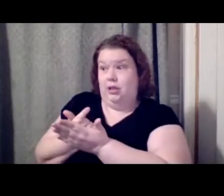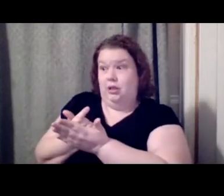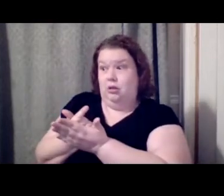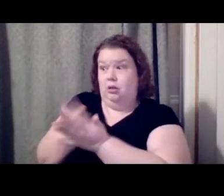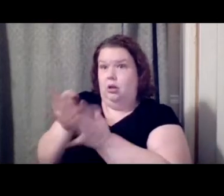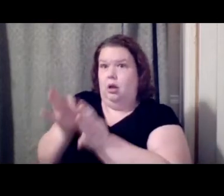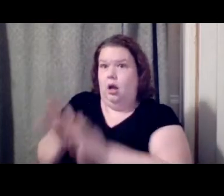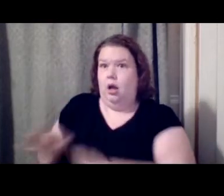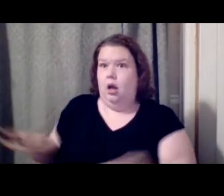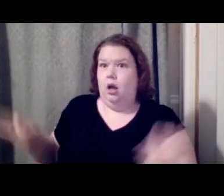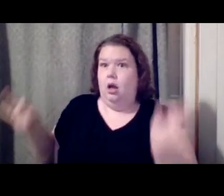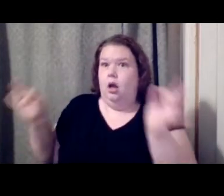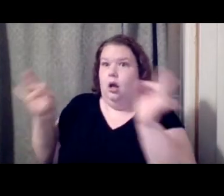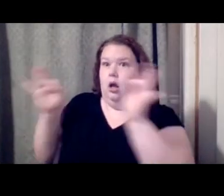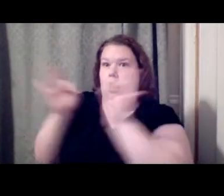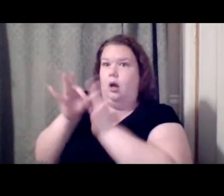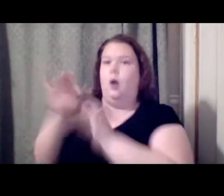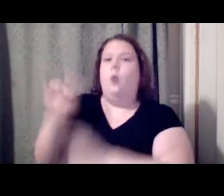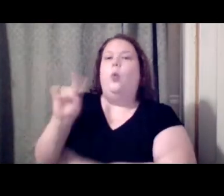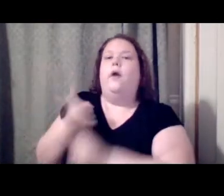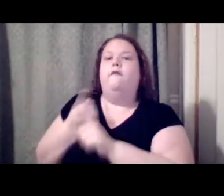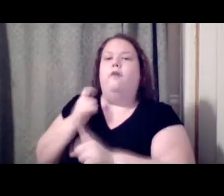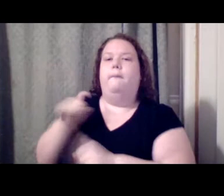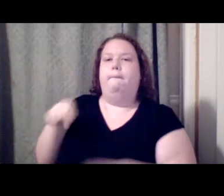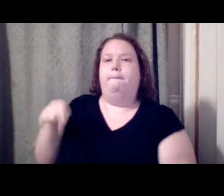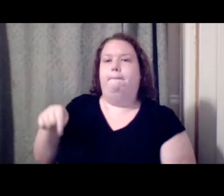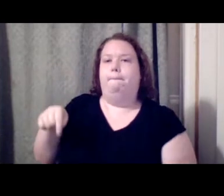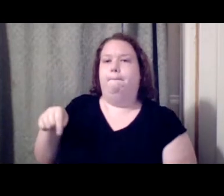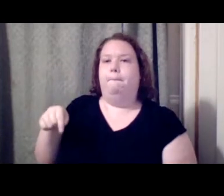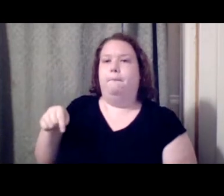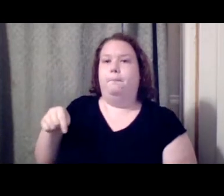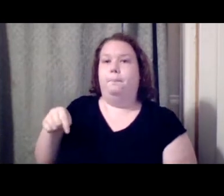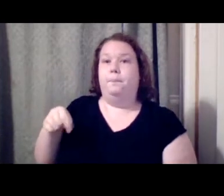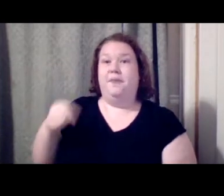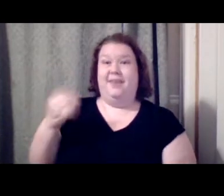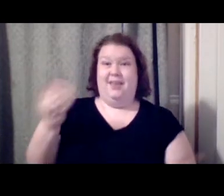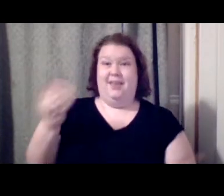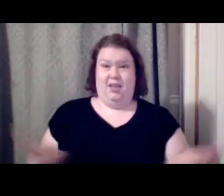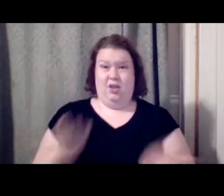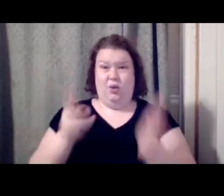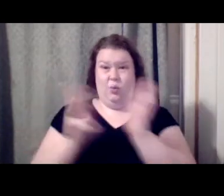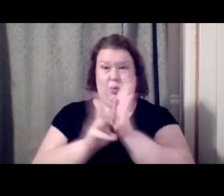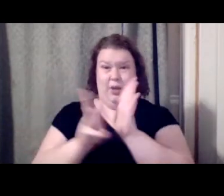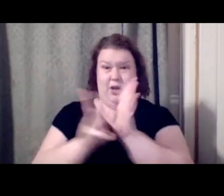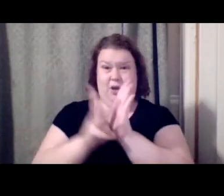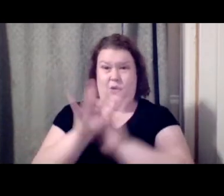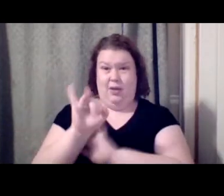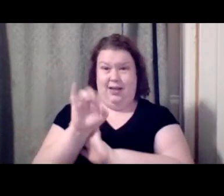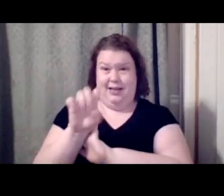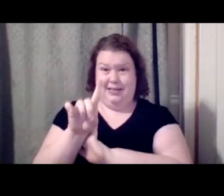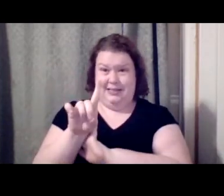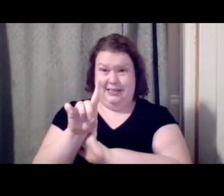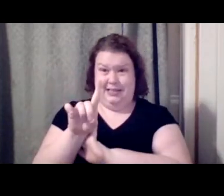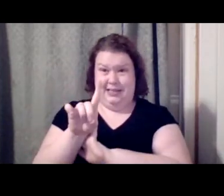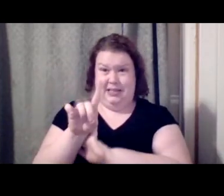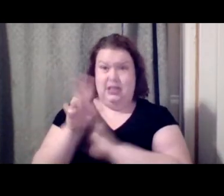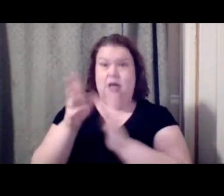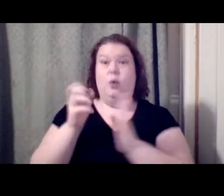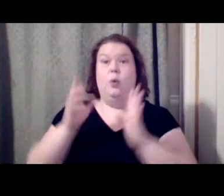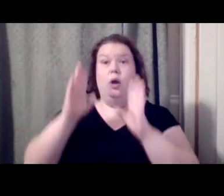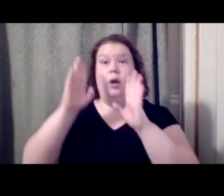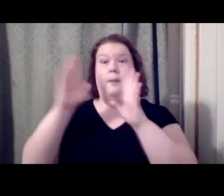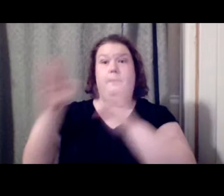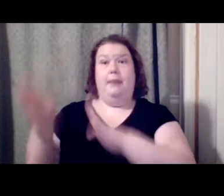we're looking at if we're trying to be forward thinking here in Waco ISD, I think we really do